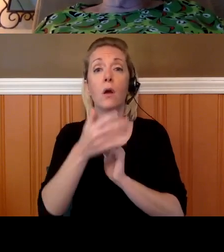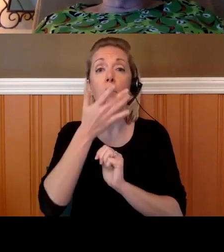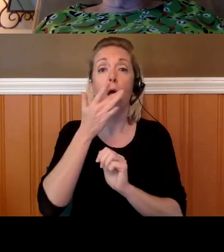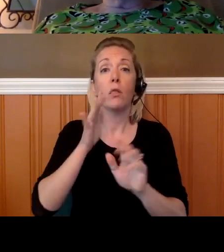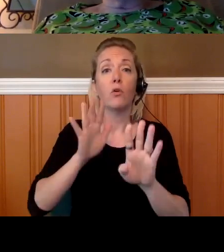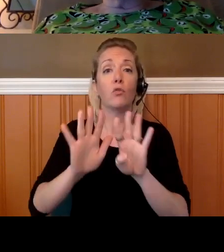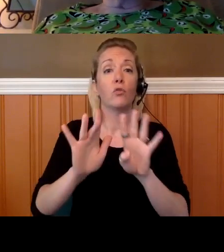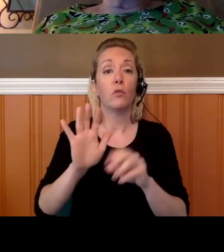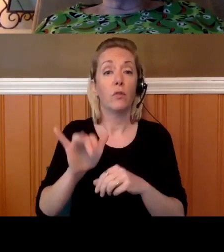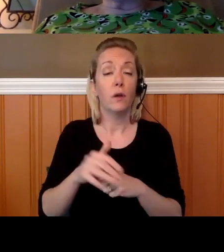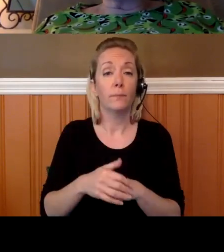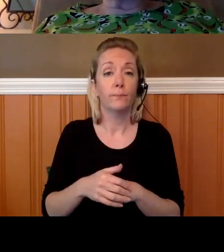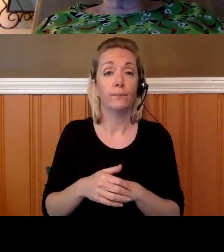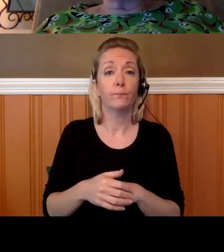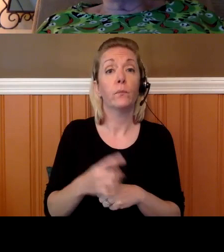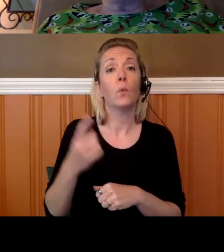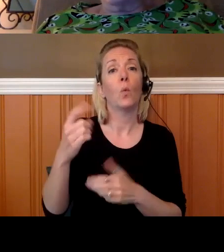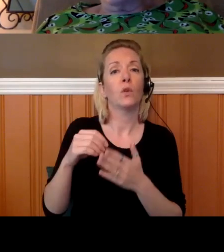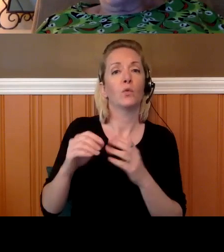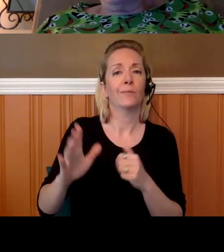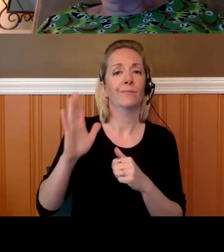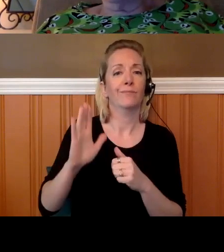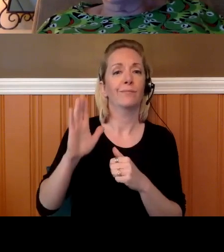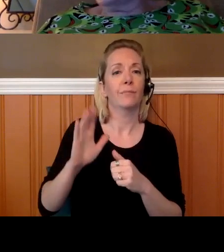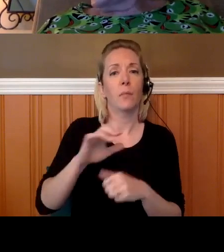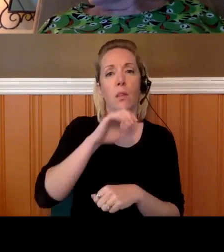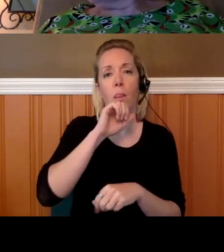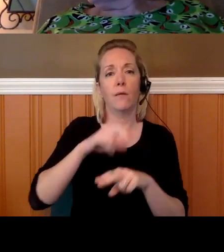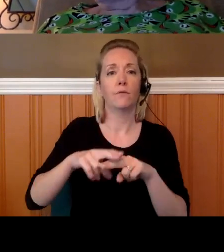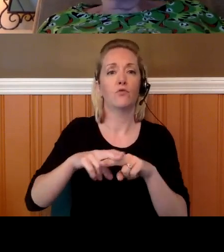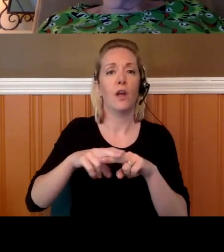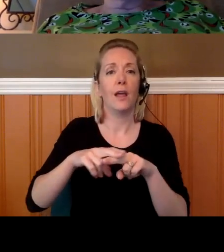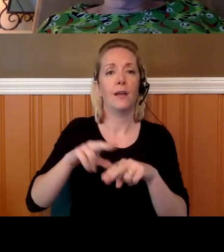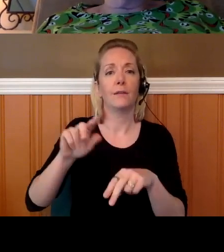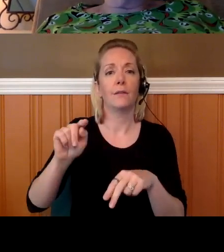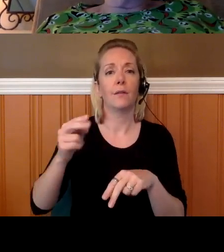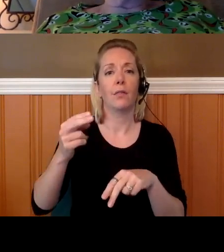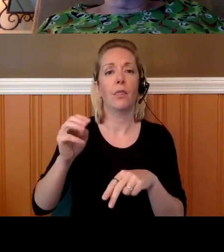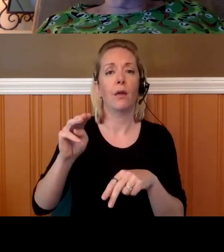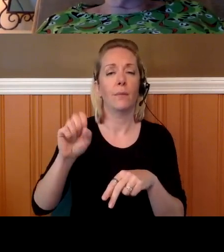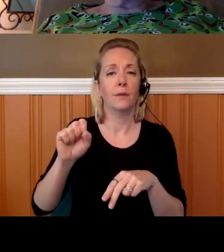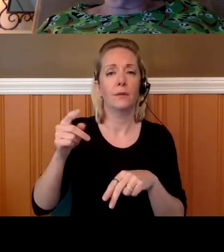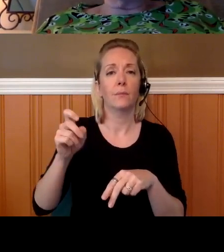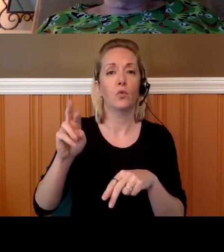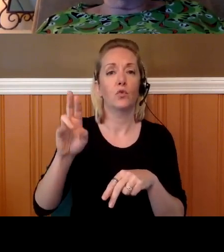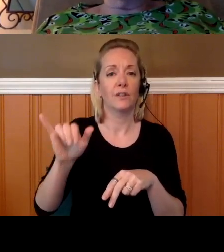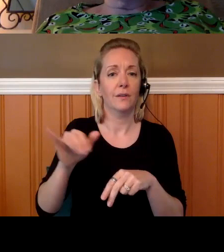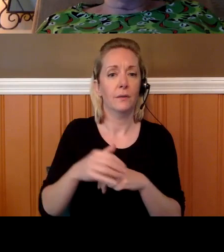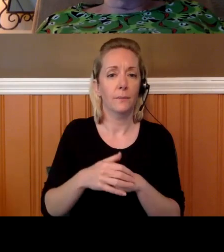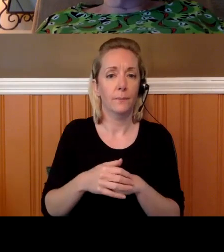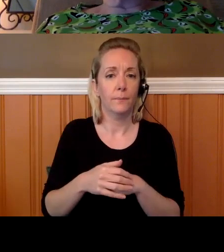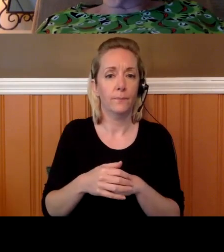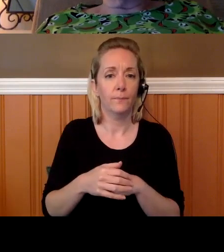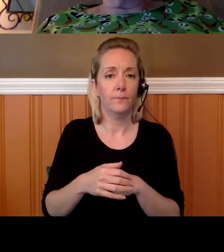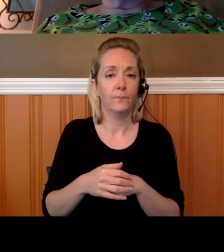loved Thomas and Percy, so then we made a hide and seek game with Thomas and Percy. So